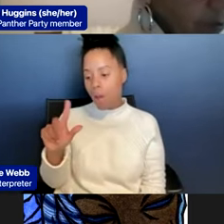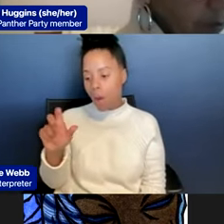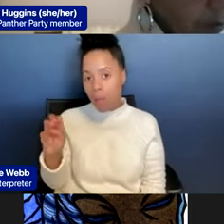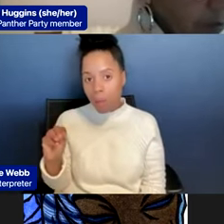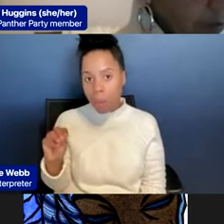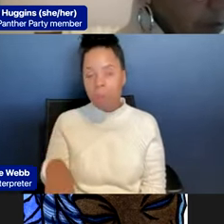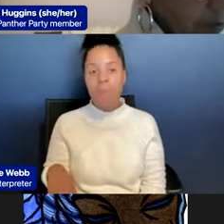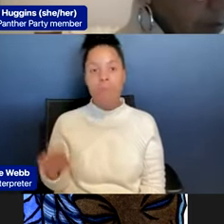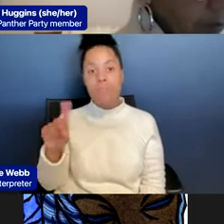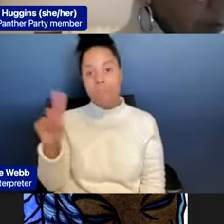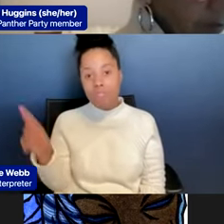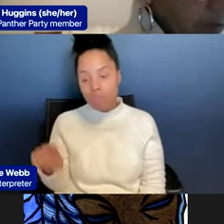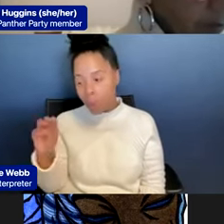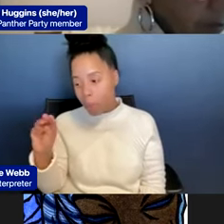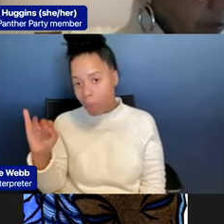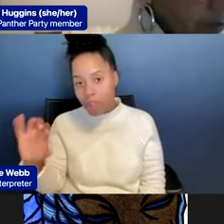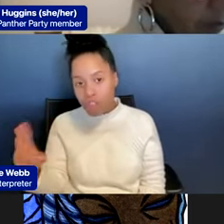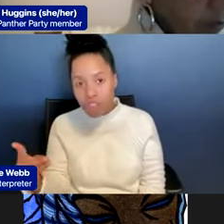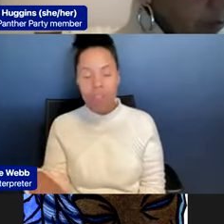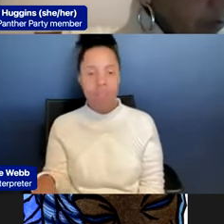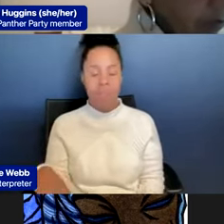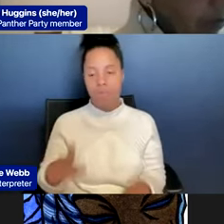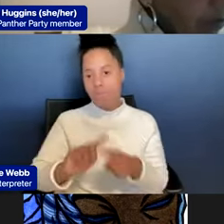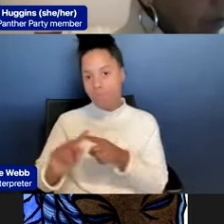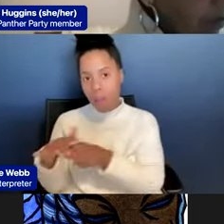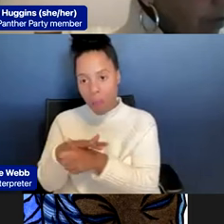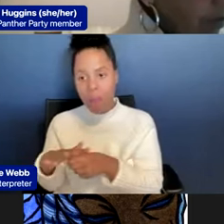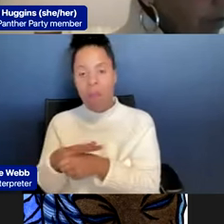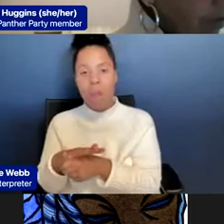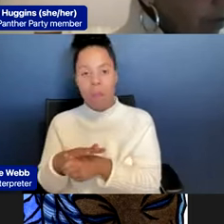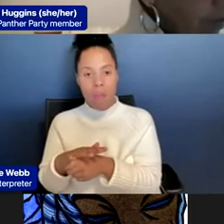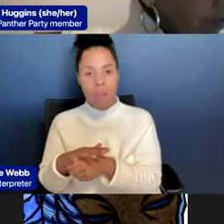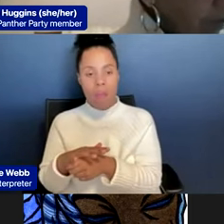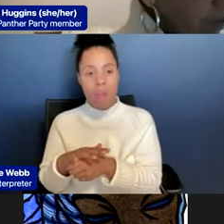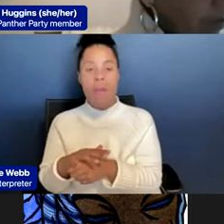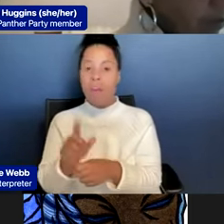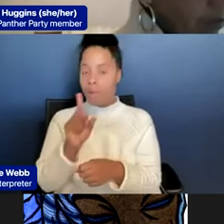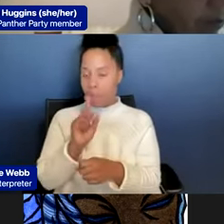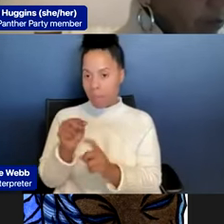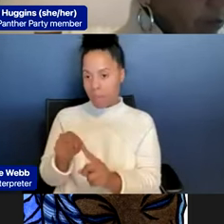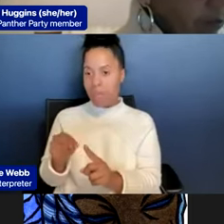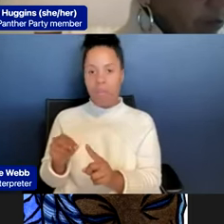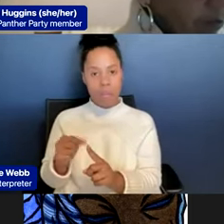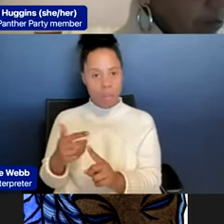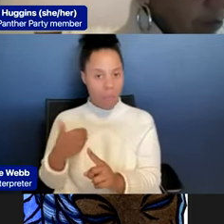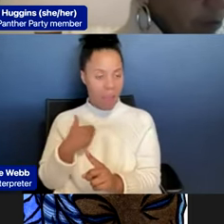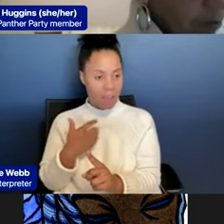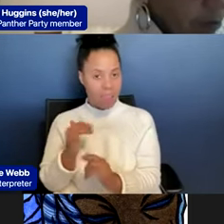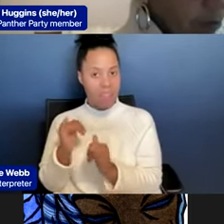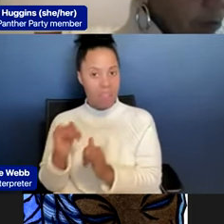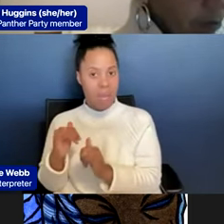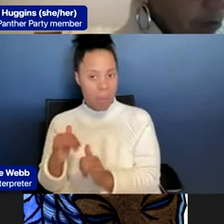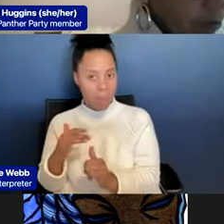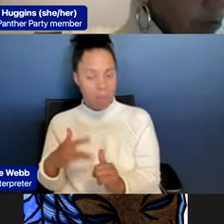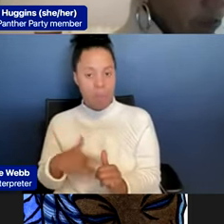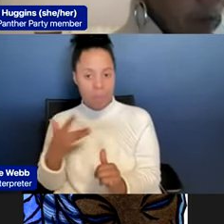Michigan, were also in the same context, were also breathed in the same breath as places as